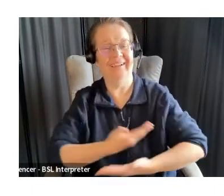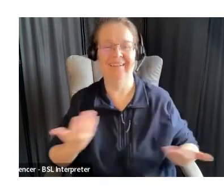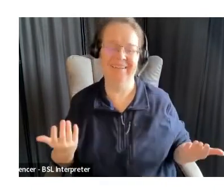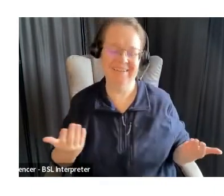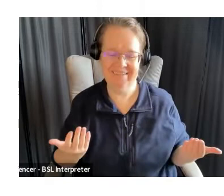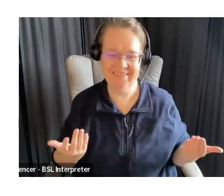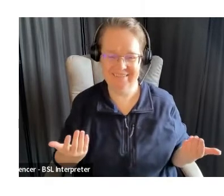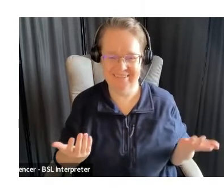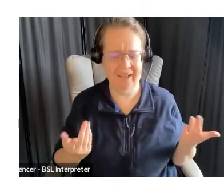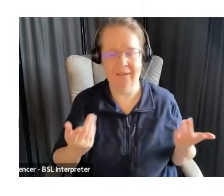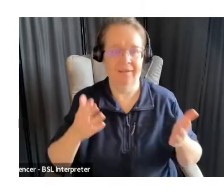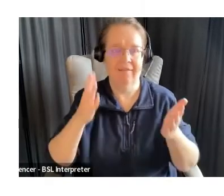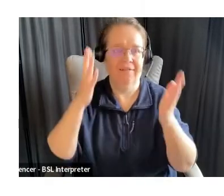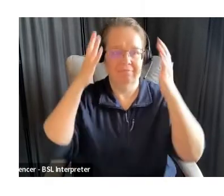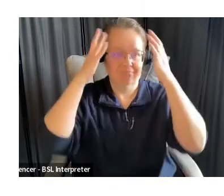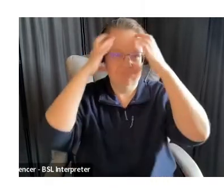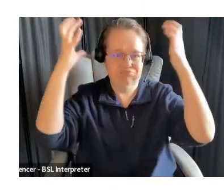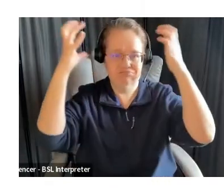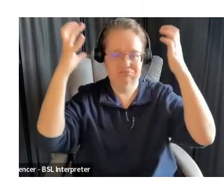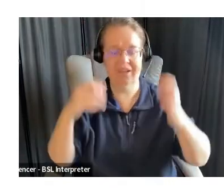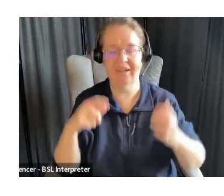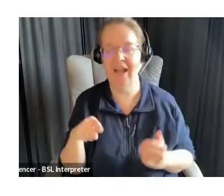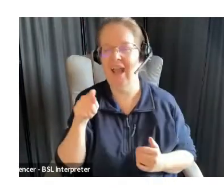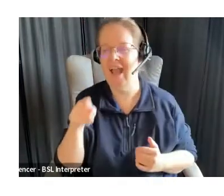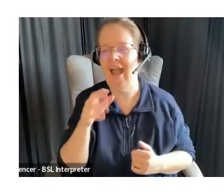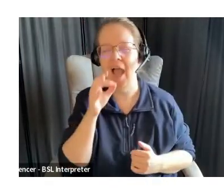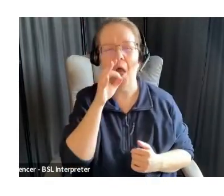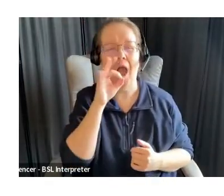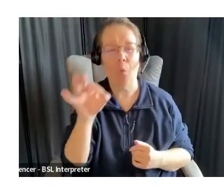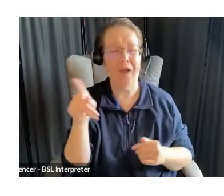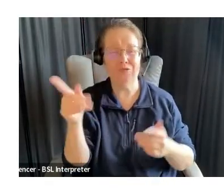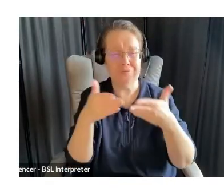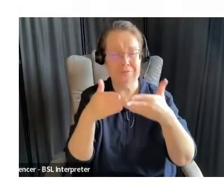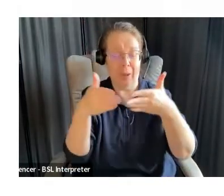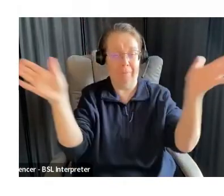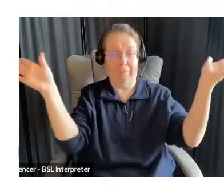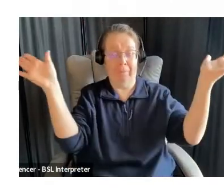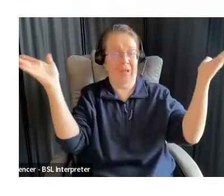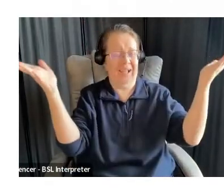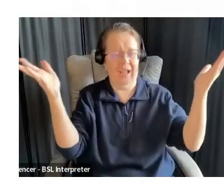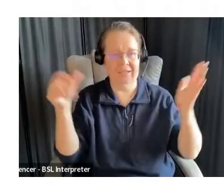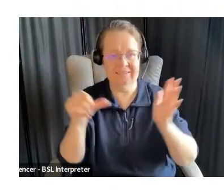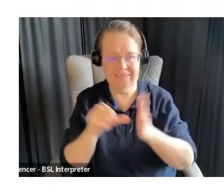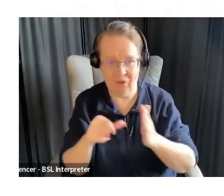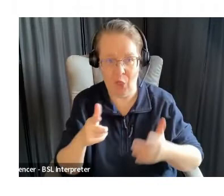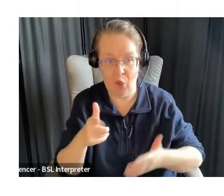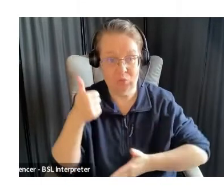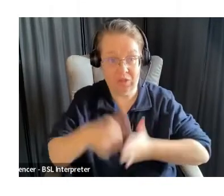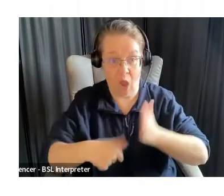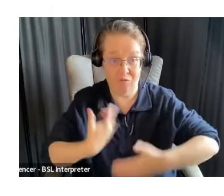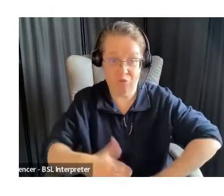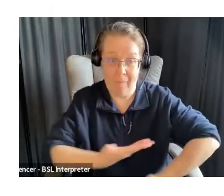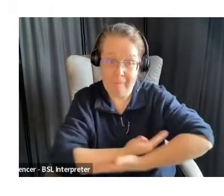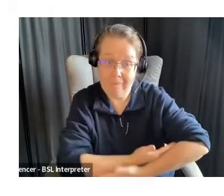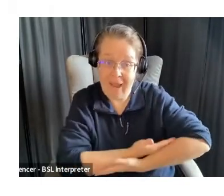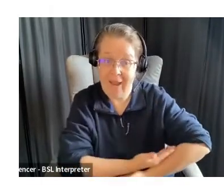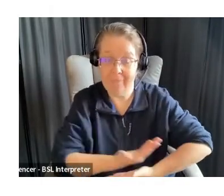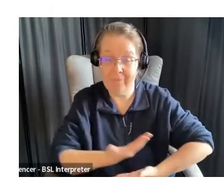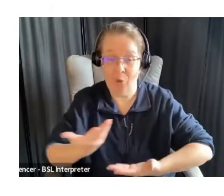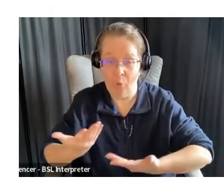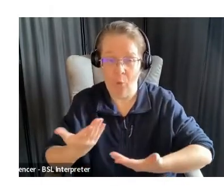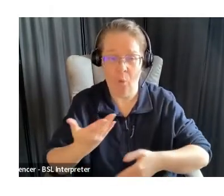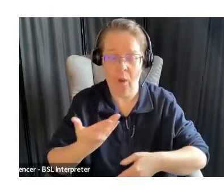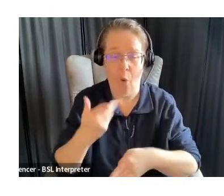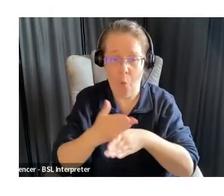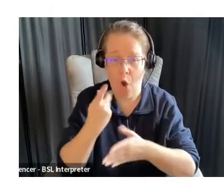it's a minefield. This question is so ambiguous. It's a challenge. I would find this a